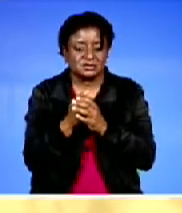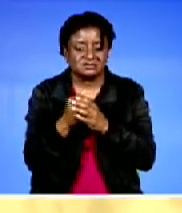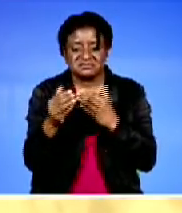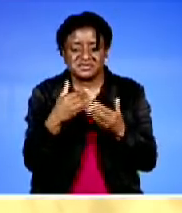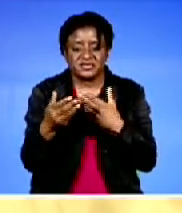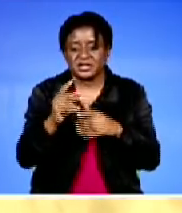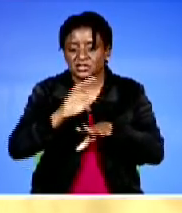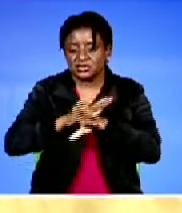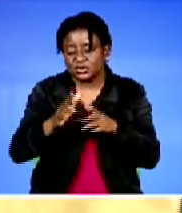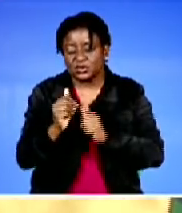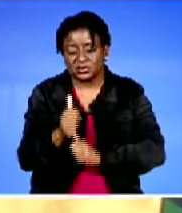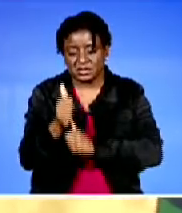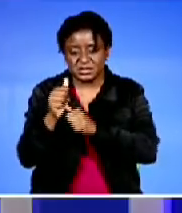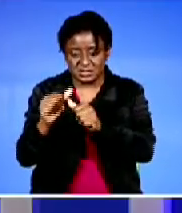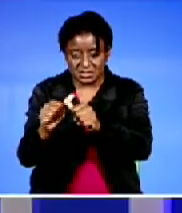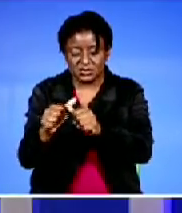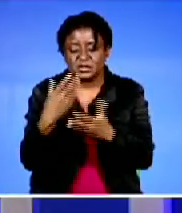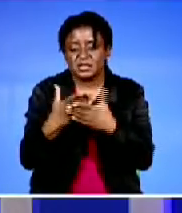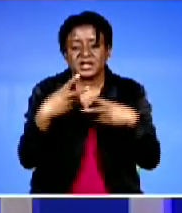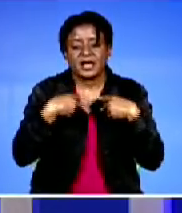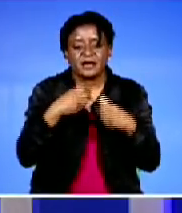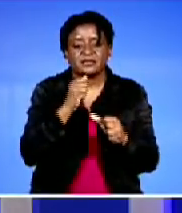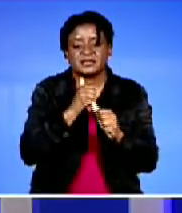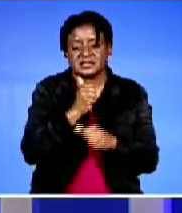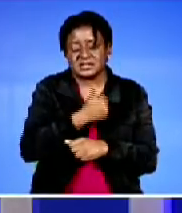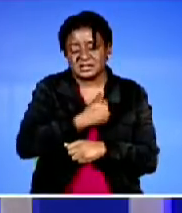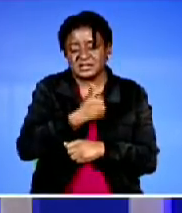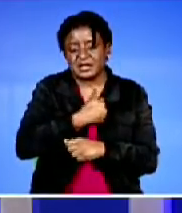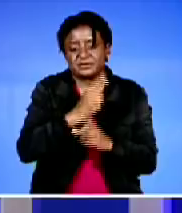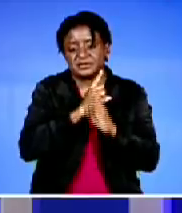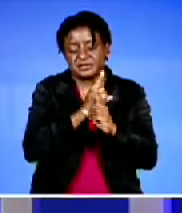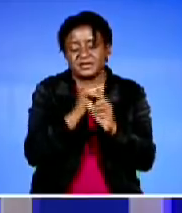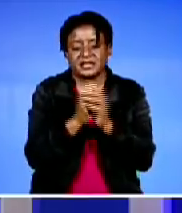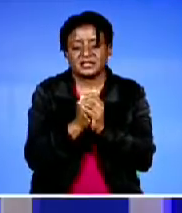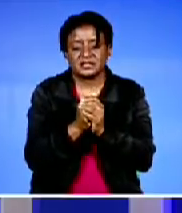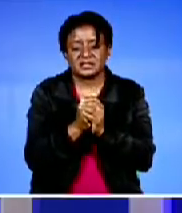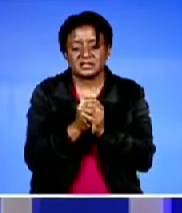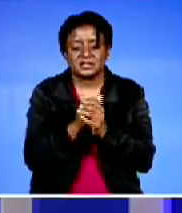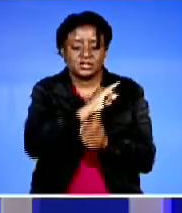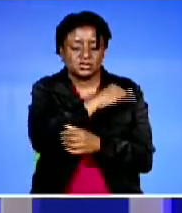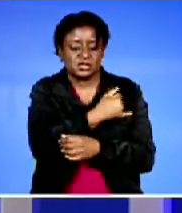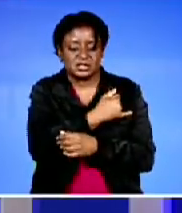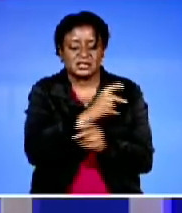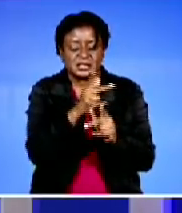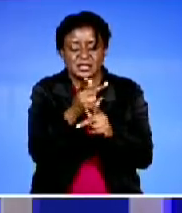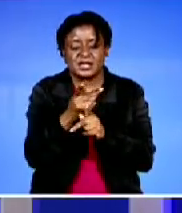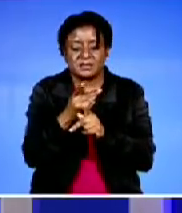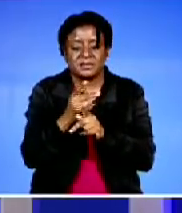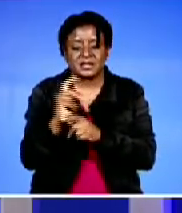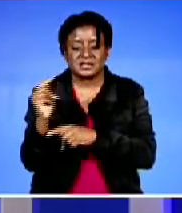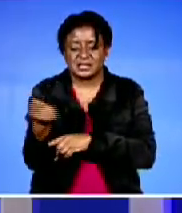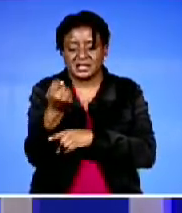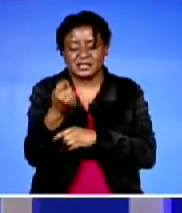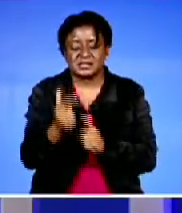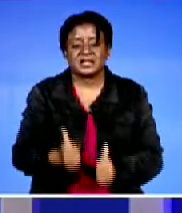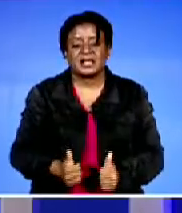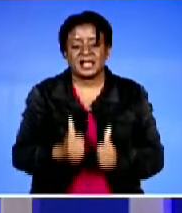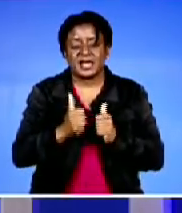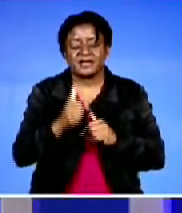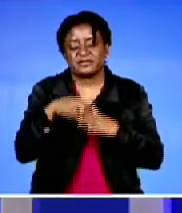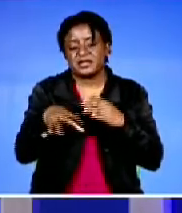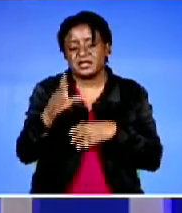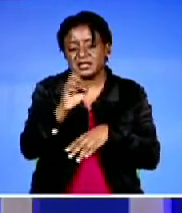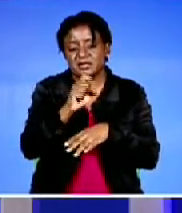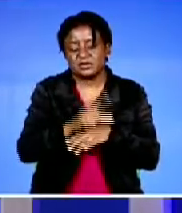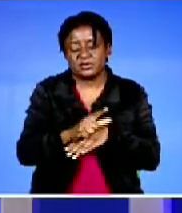have self-defense. Artie Johnson keeping the sport of tennis alive and relevant in Eleuthera, and for the next 2 weeks,